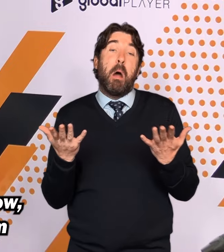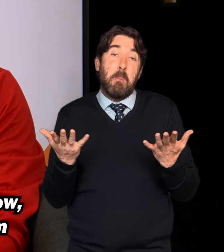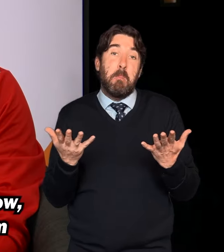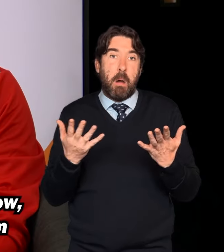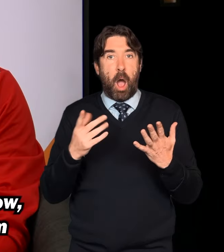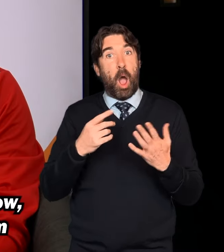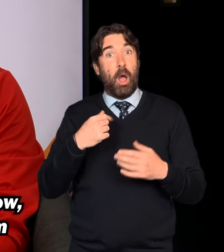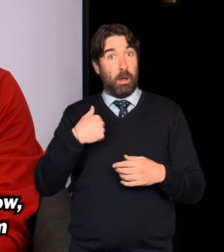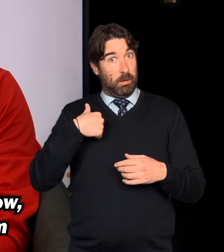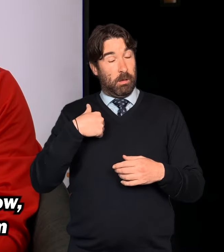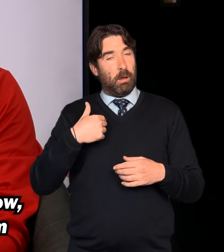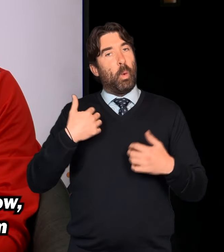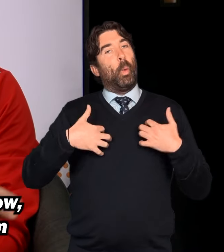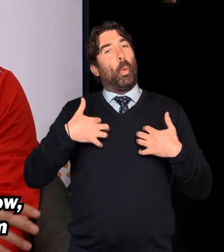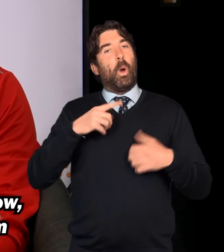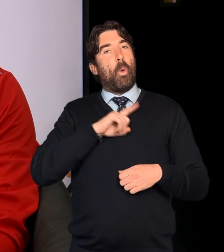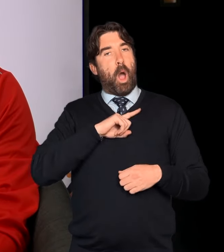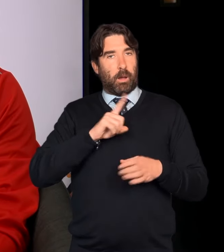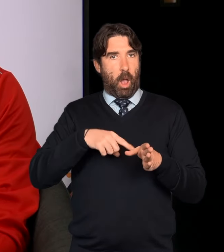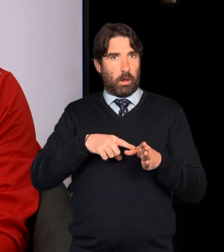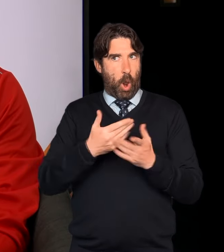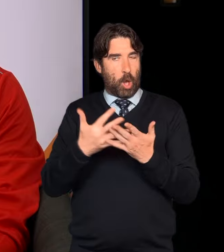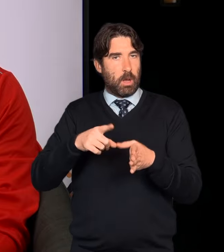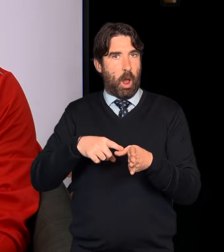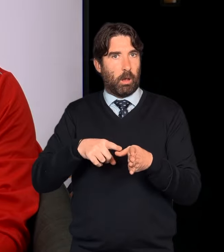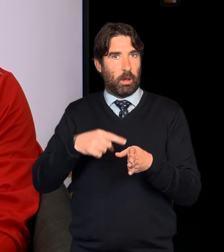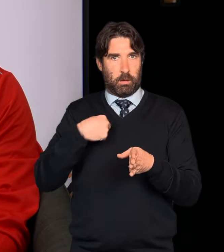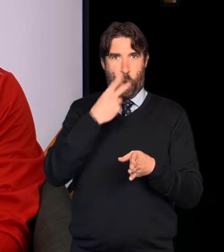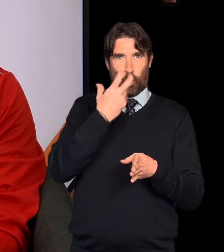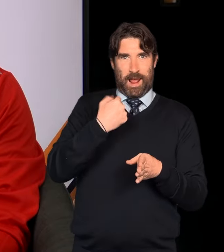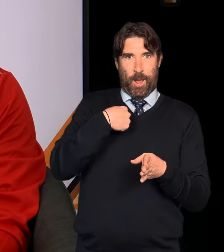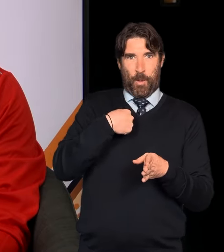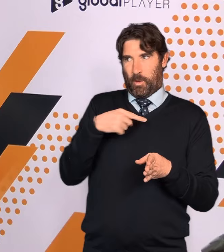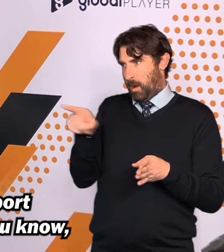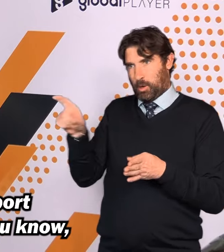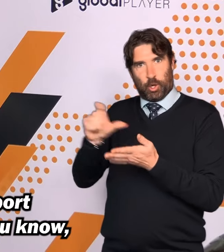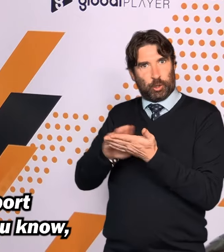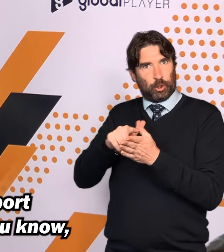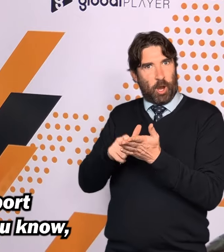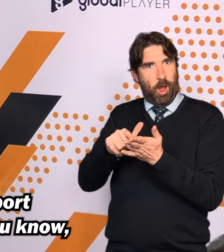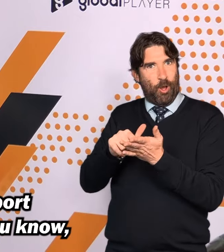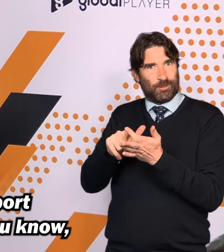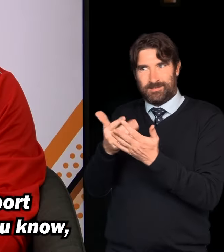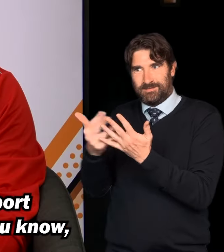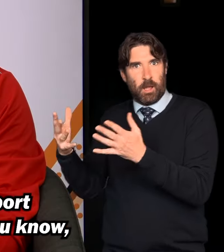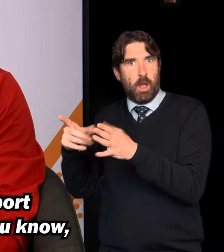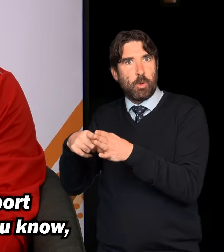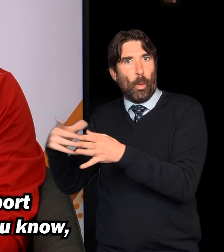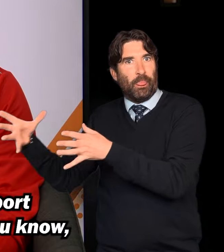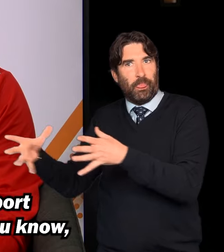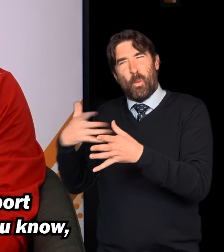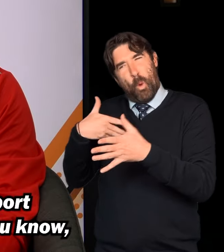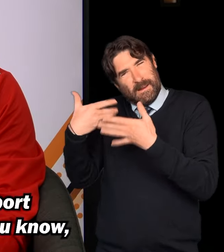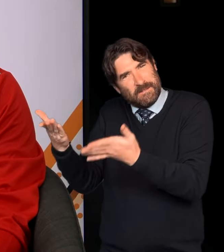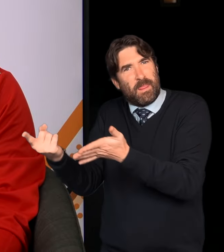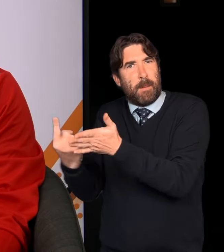that we've got a young team coming through, it's about keeping that and giving them the support to keep on going